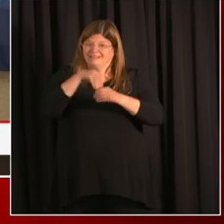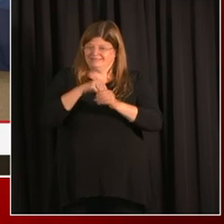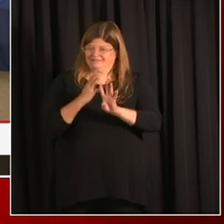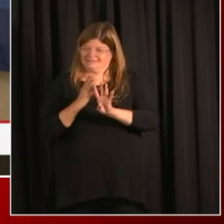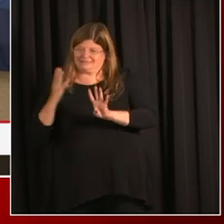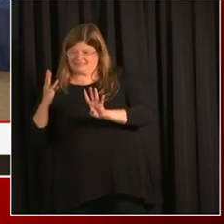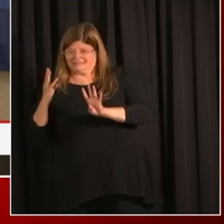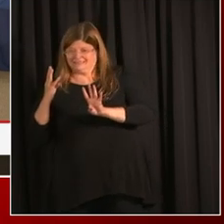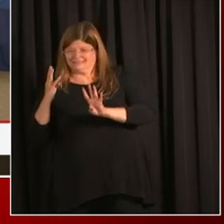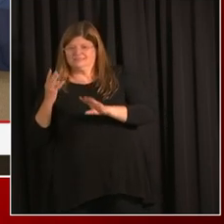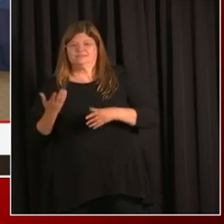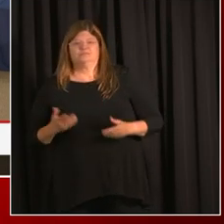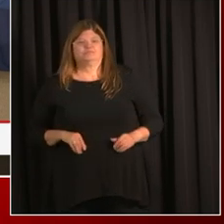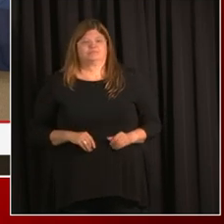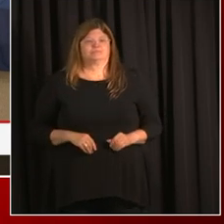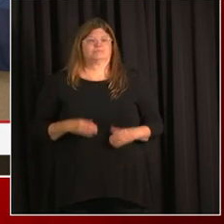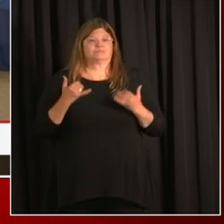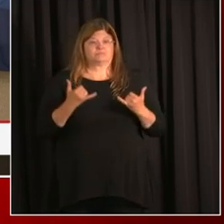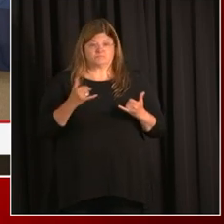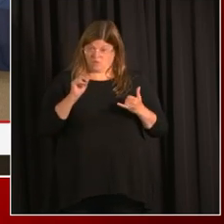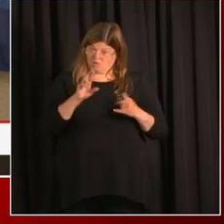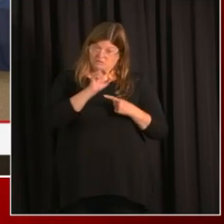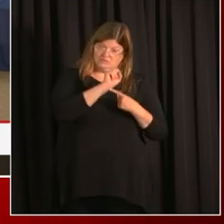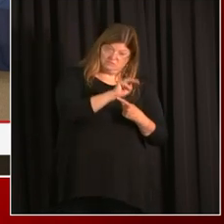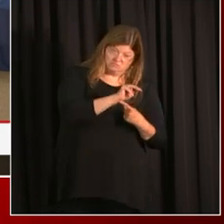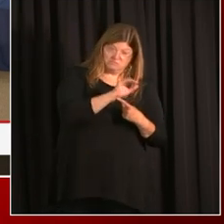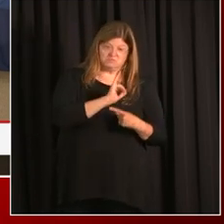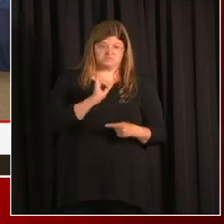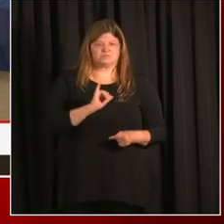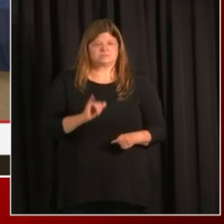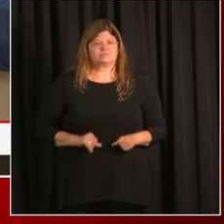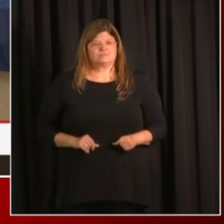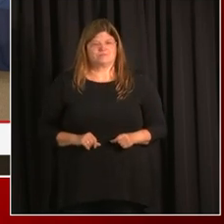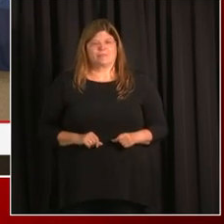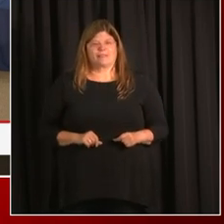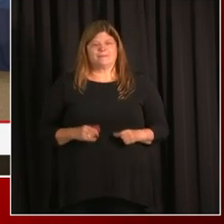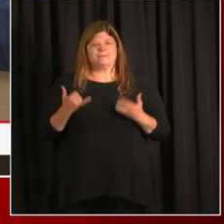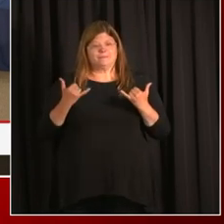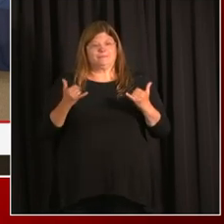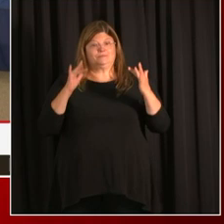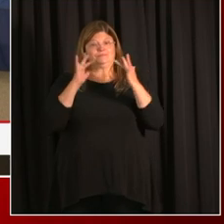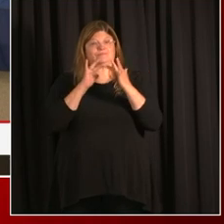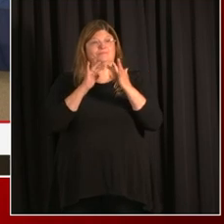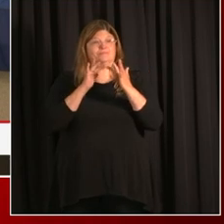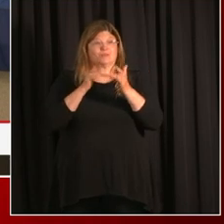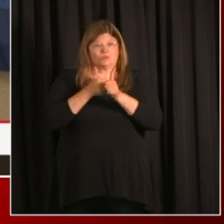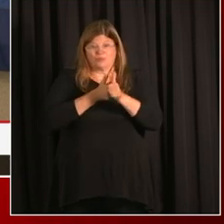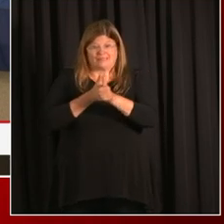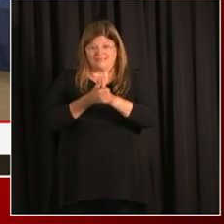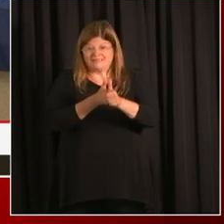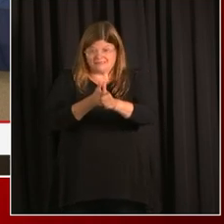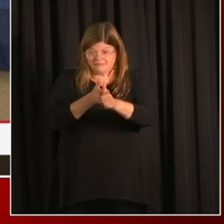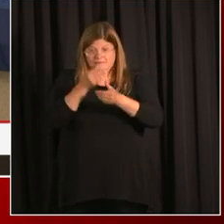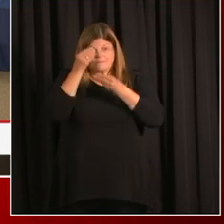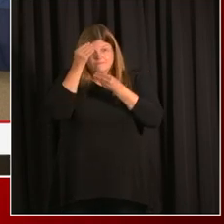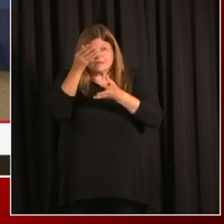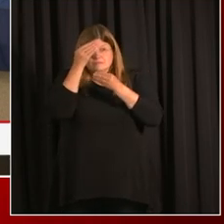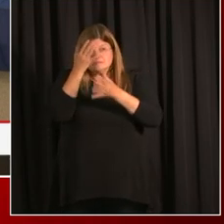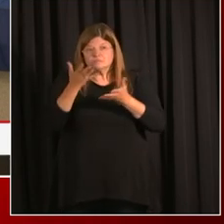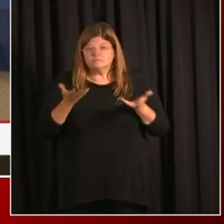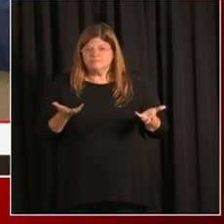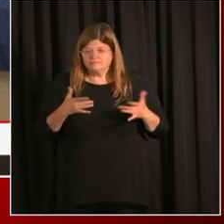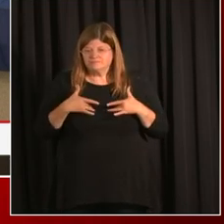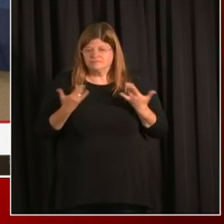you can ask this directly on social media. This question is related to contact tracing data. The resident says that